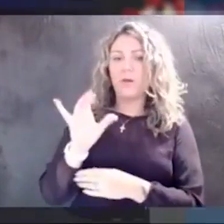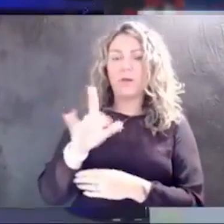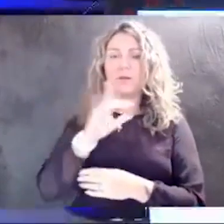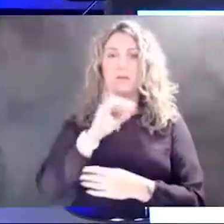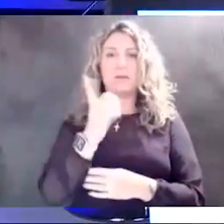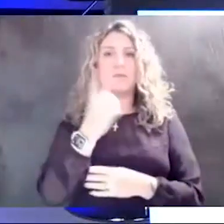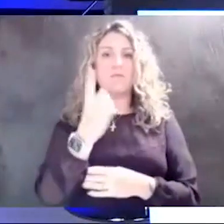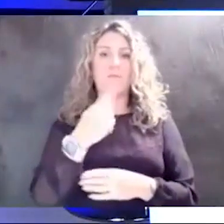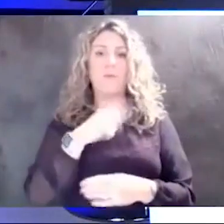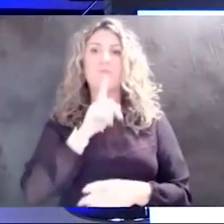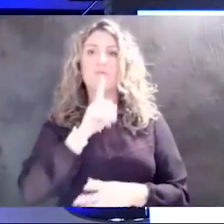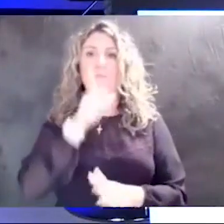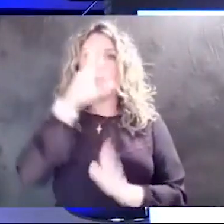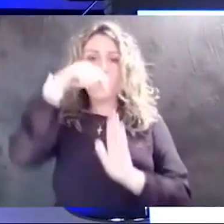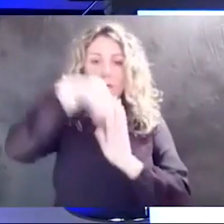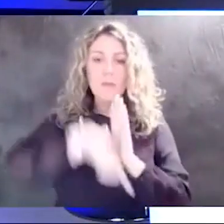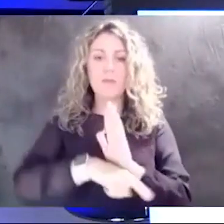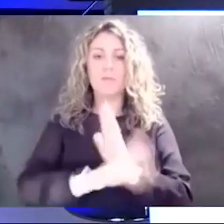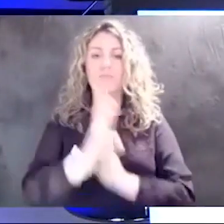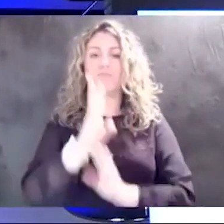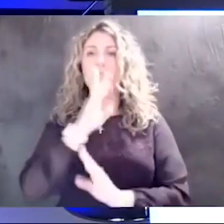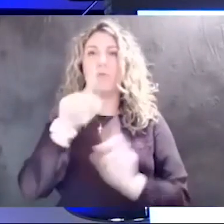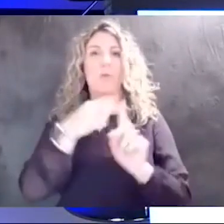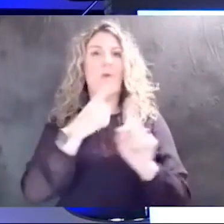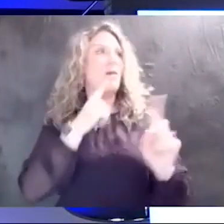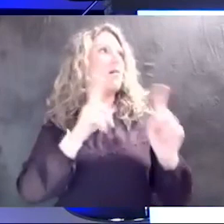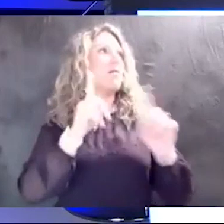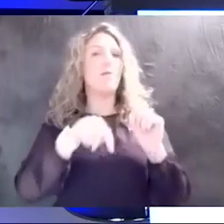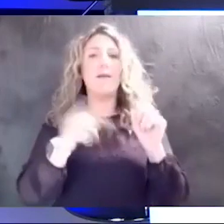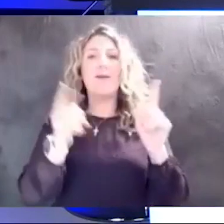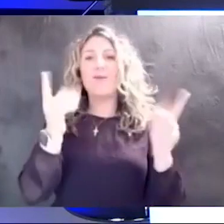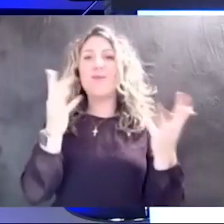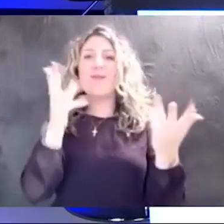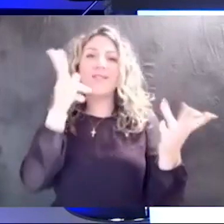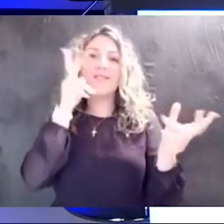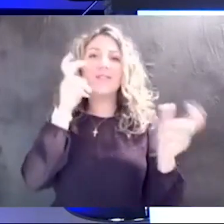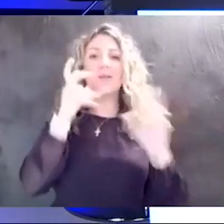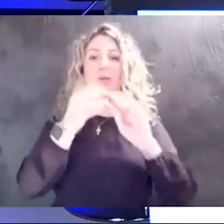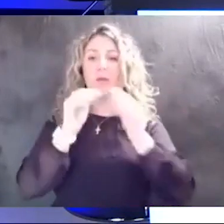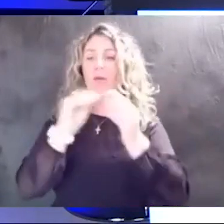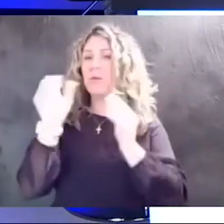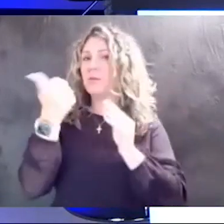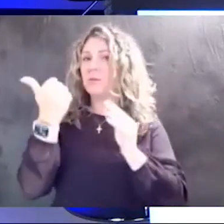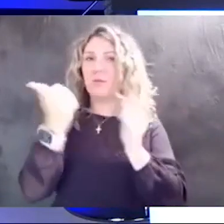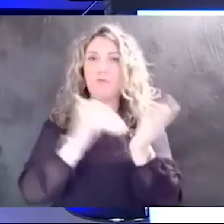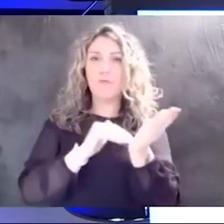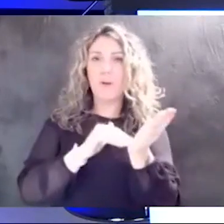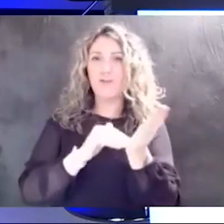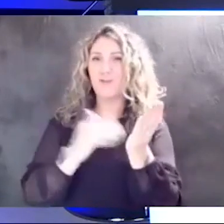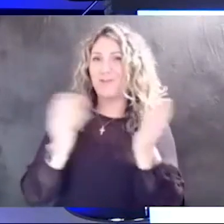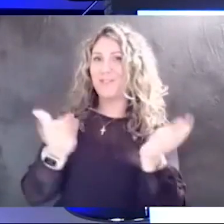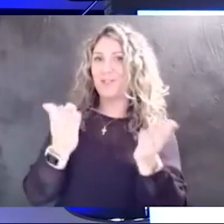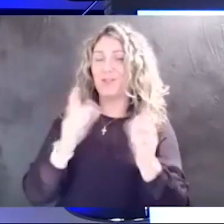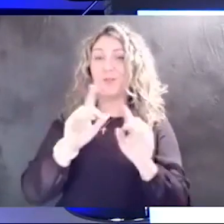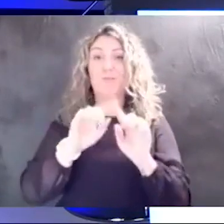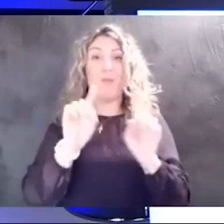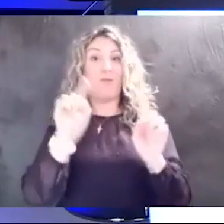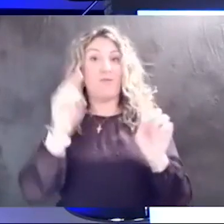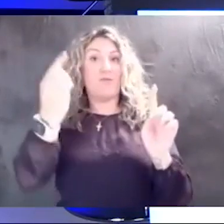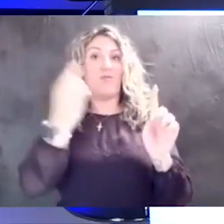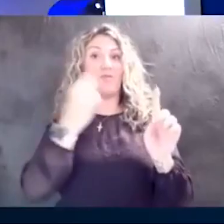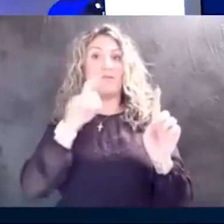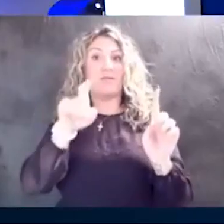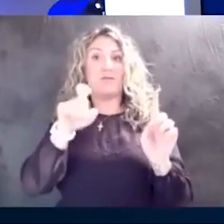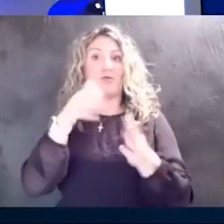dive into. And I can't wait to hear what the numbers are with our other doctors that we have online. But first, doctors, I need your help because